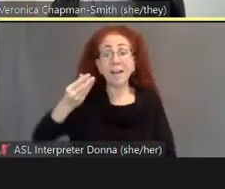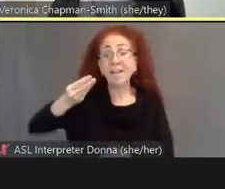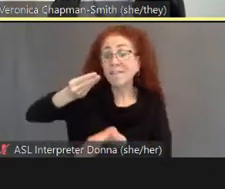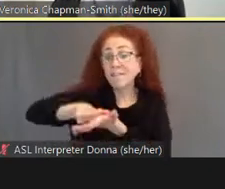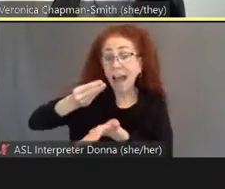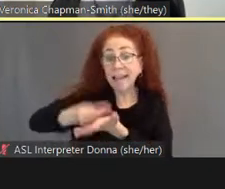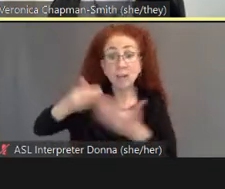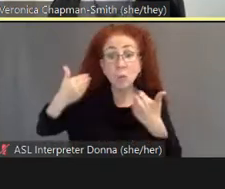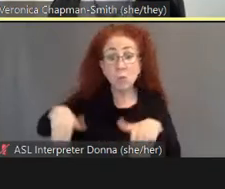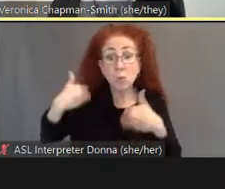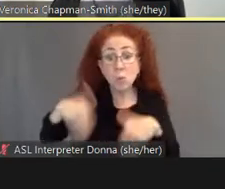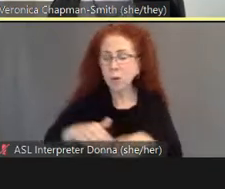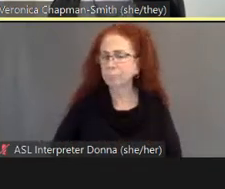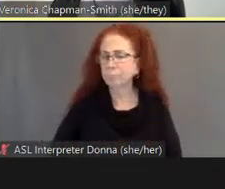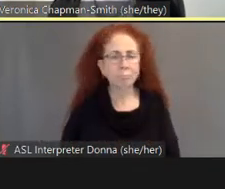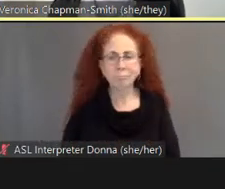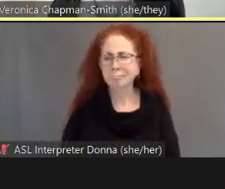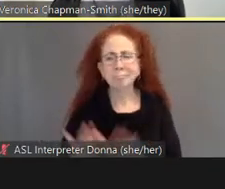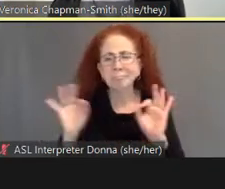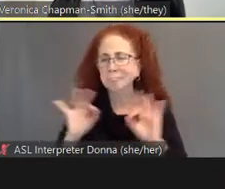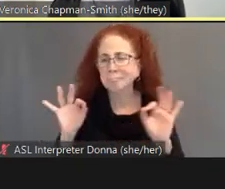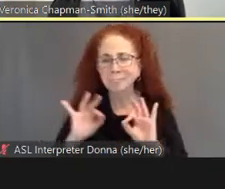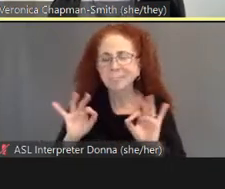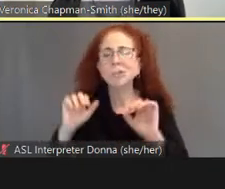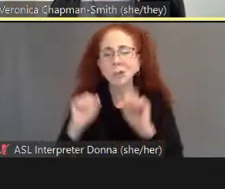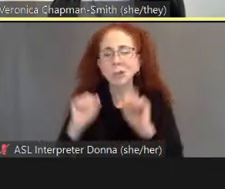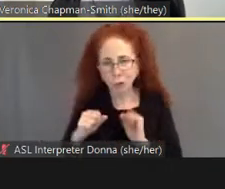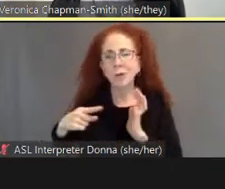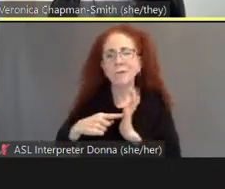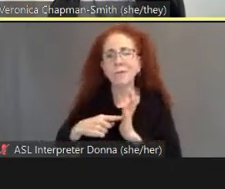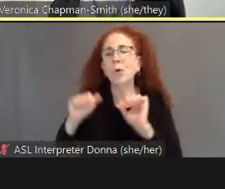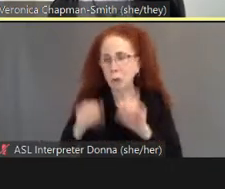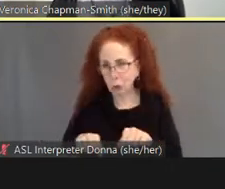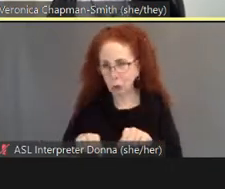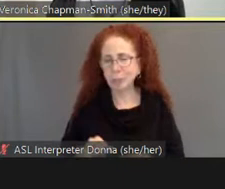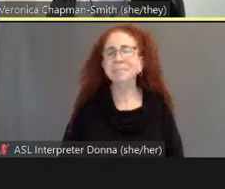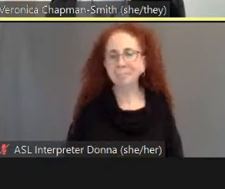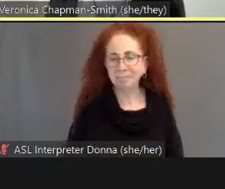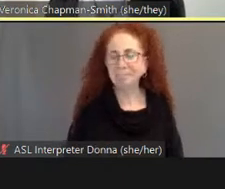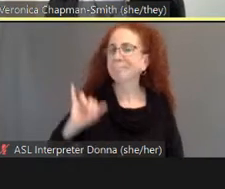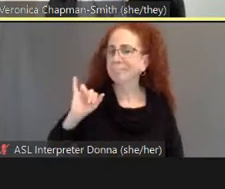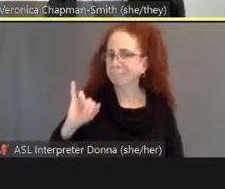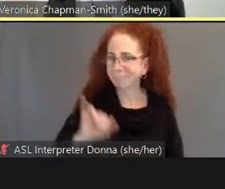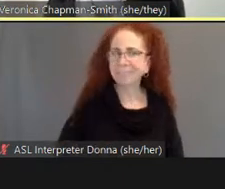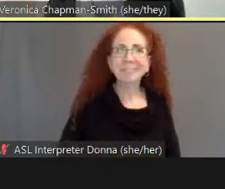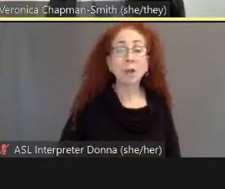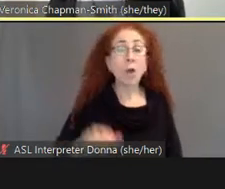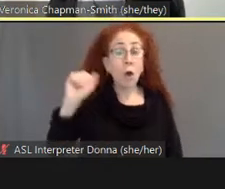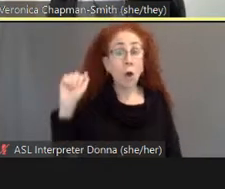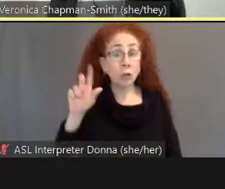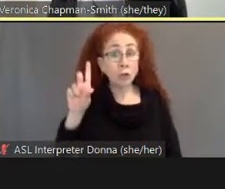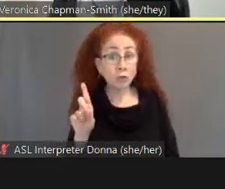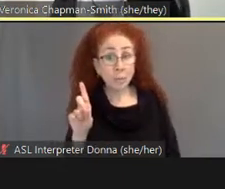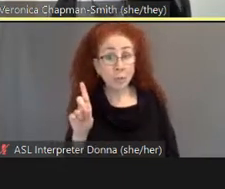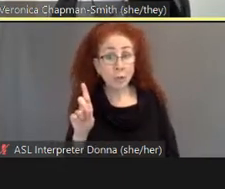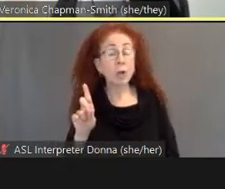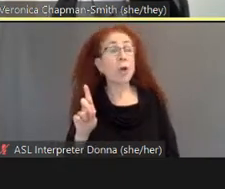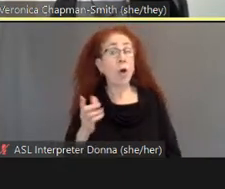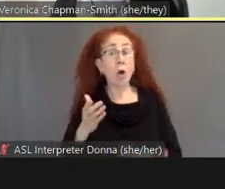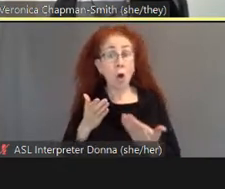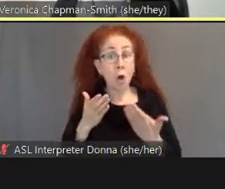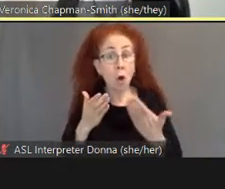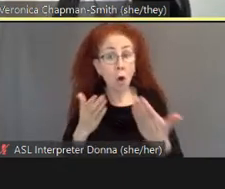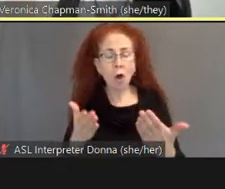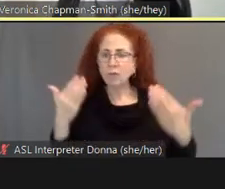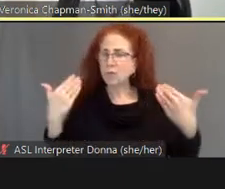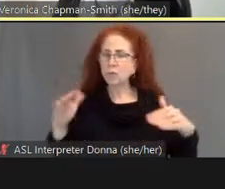not that great. It was within Opera Philadelphia's means, and that audio descriptions offered a great point of access